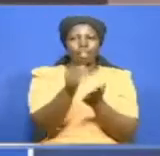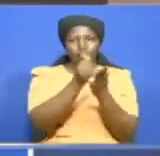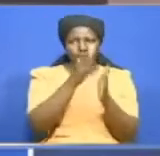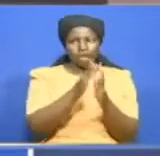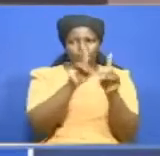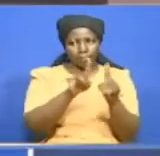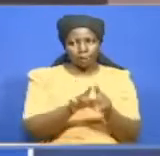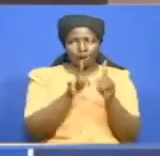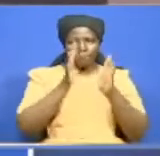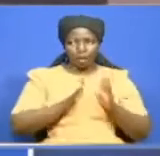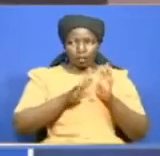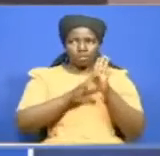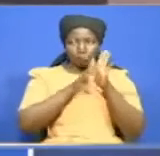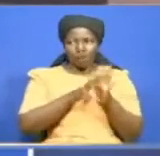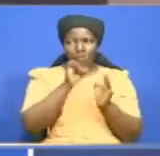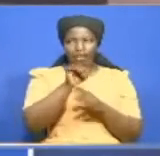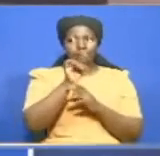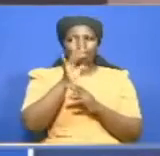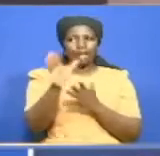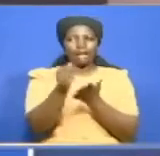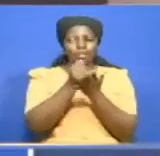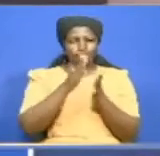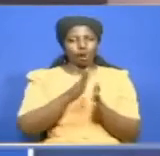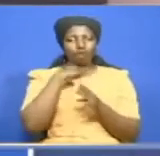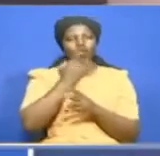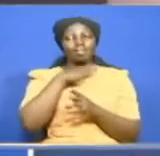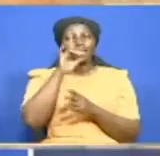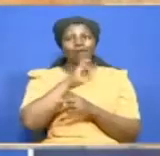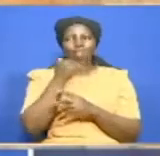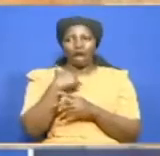representative of the deceased employer will have the responsibility of exercising it.